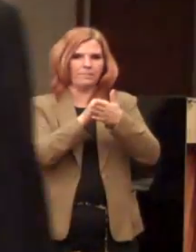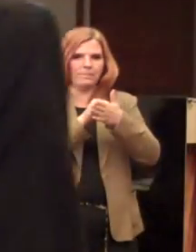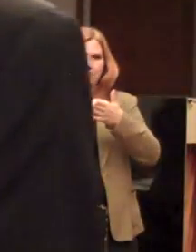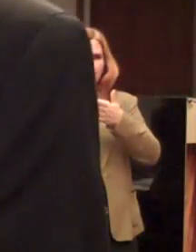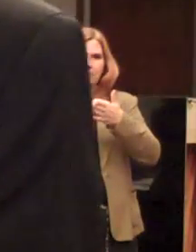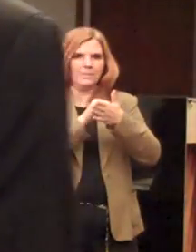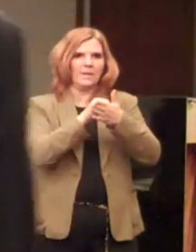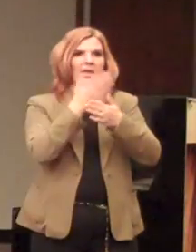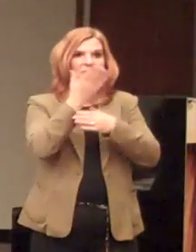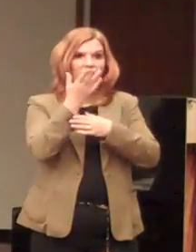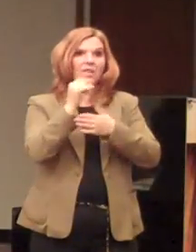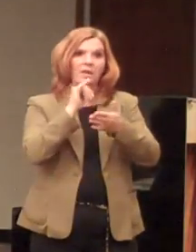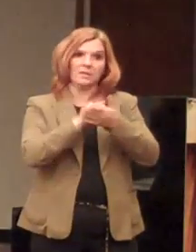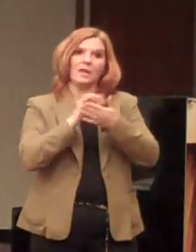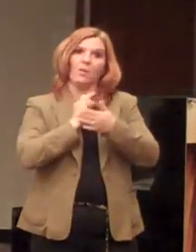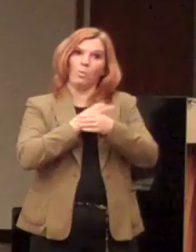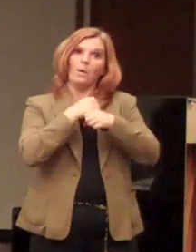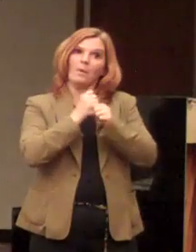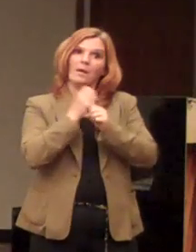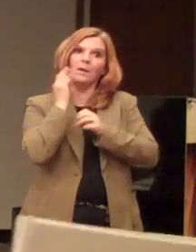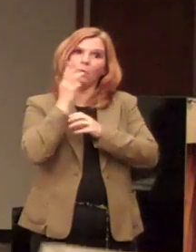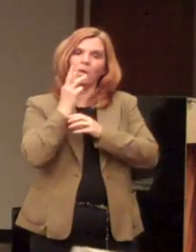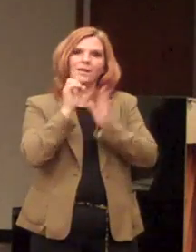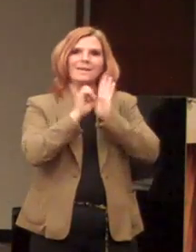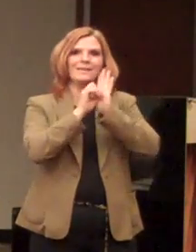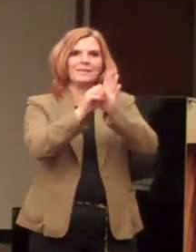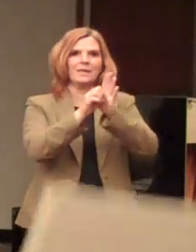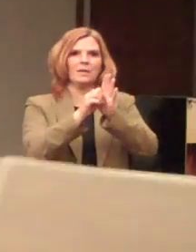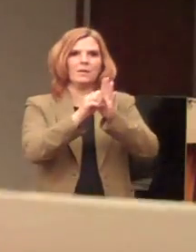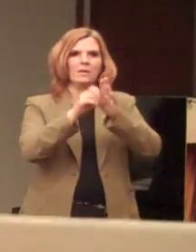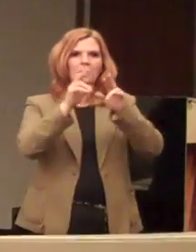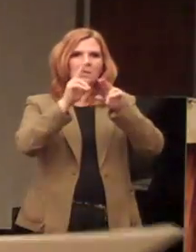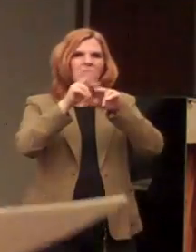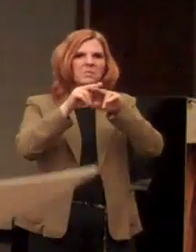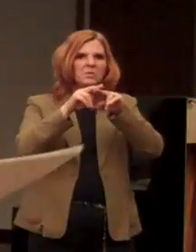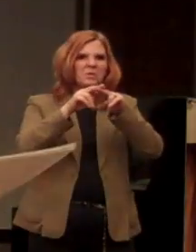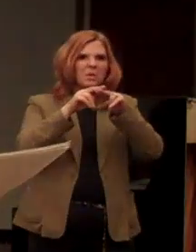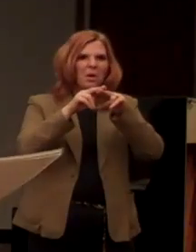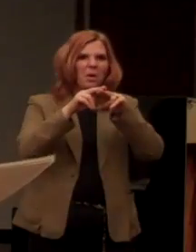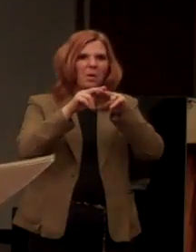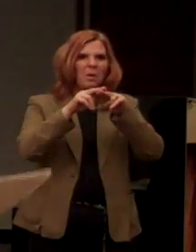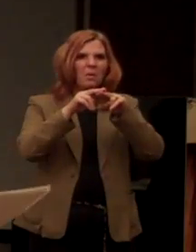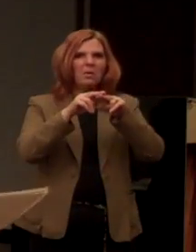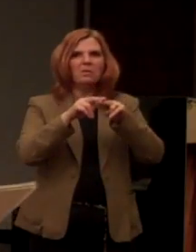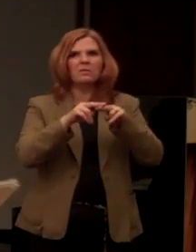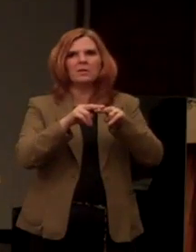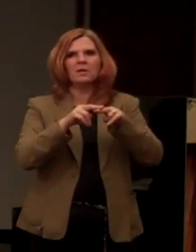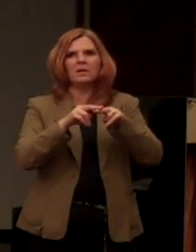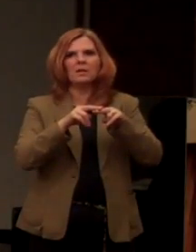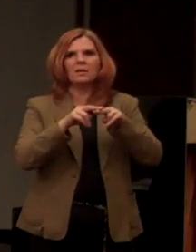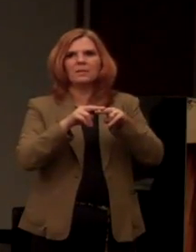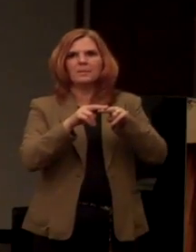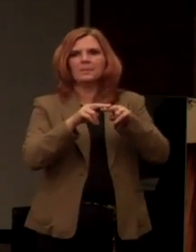single-spaced things that we've made at Wheeling. Just for example, in the S's, salt pans, sanitary ware,